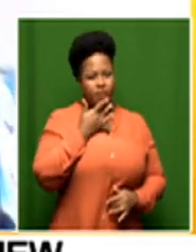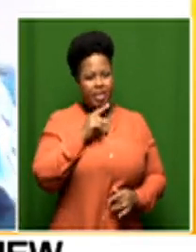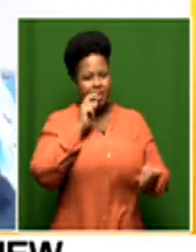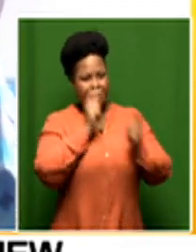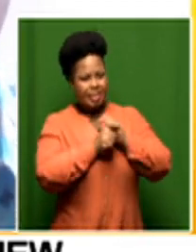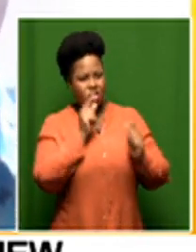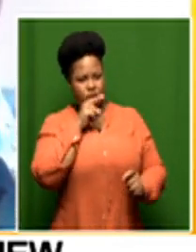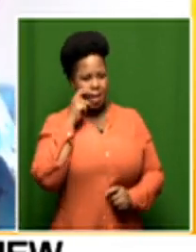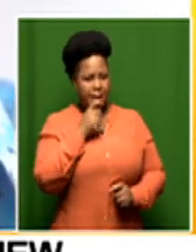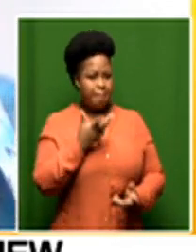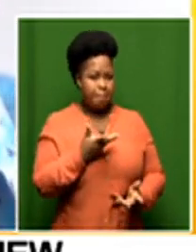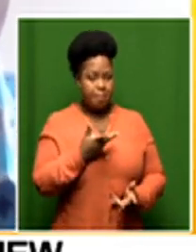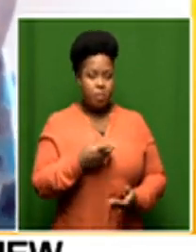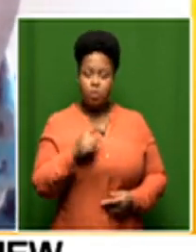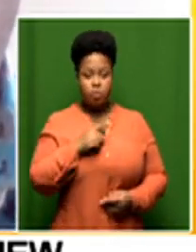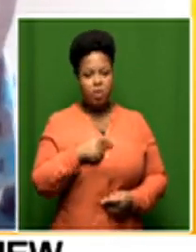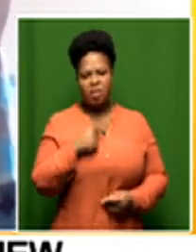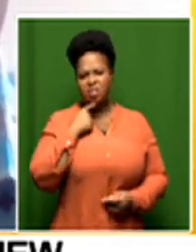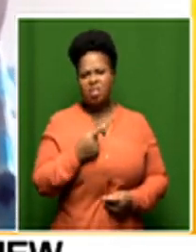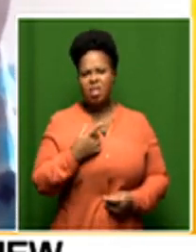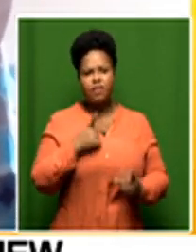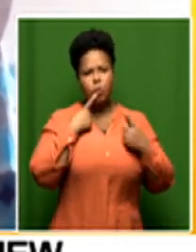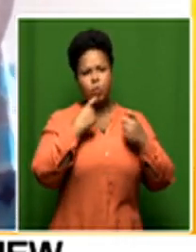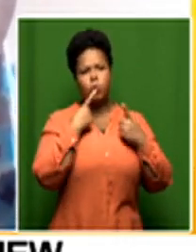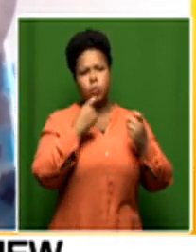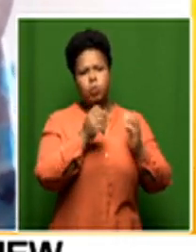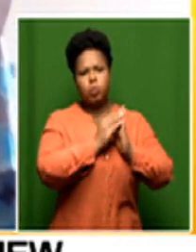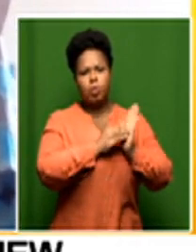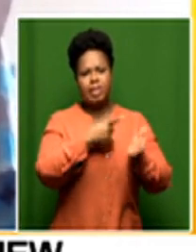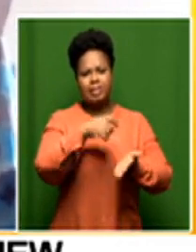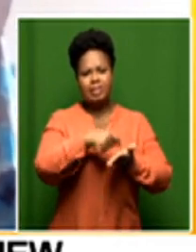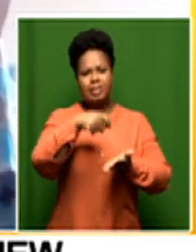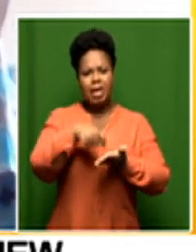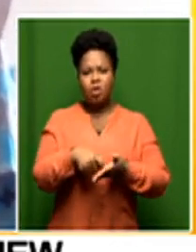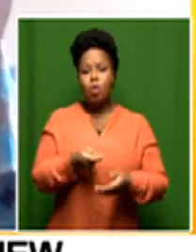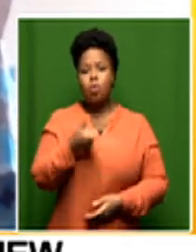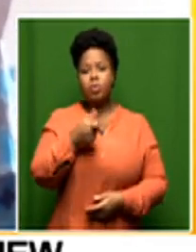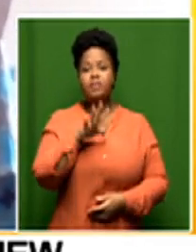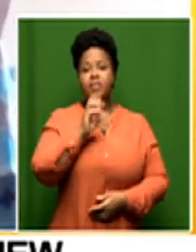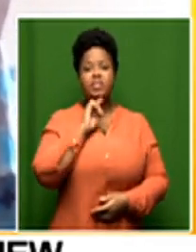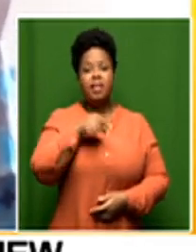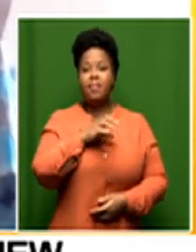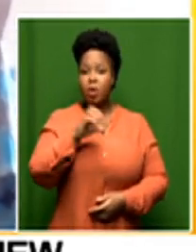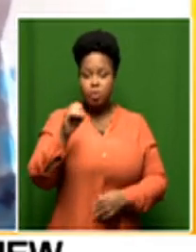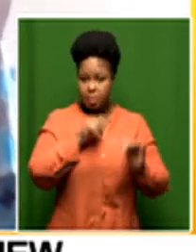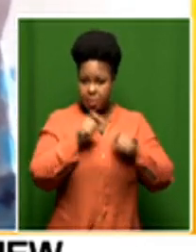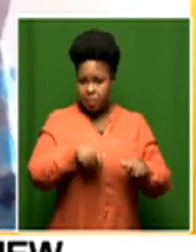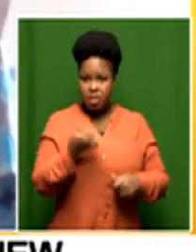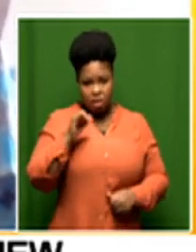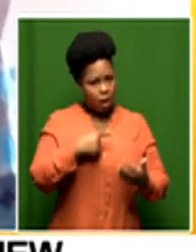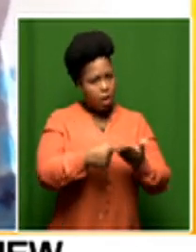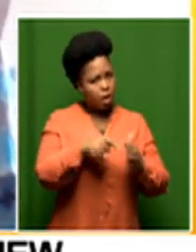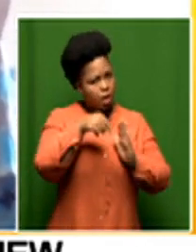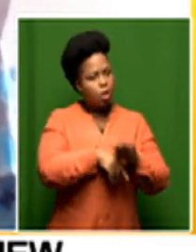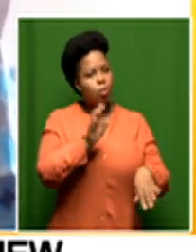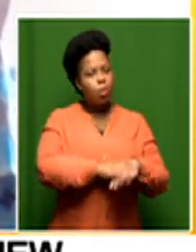area to completely, because I believe that there is a petition that's been signed by close on 50,000 people. So is this still open for